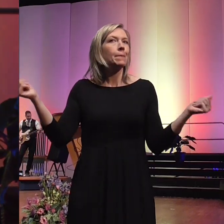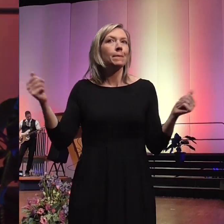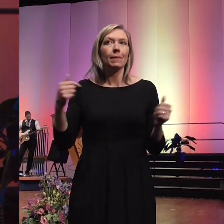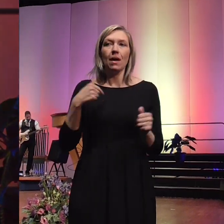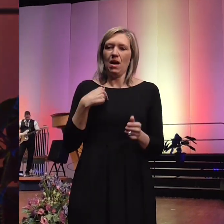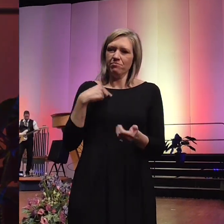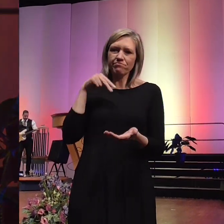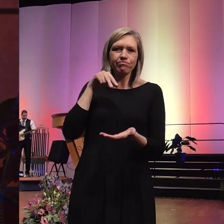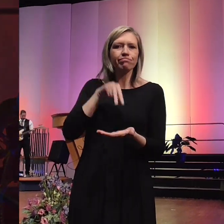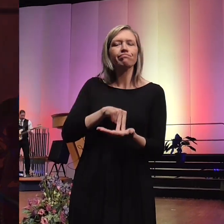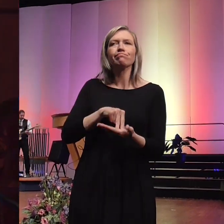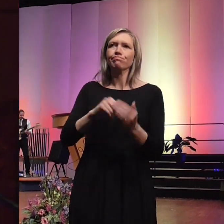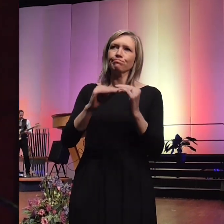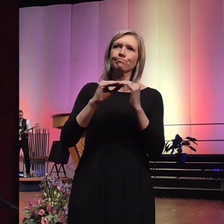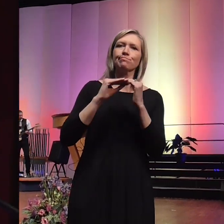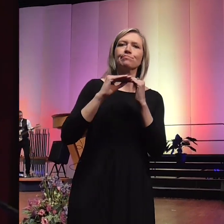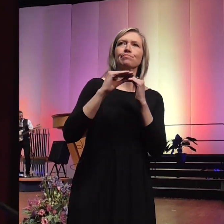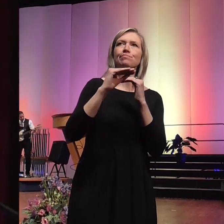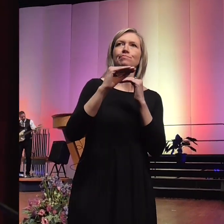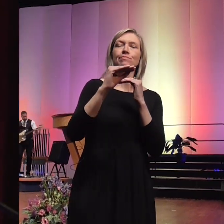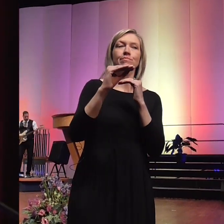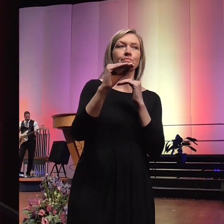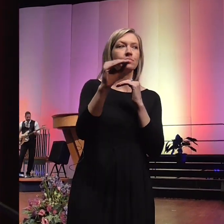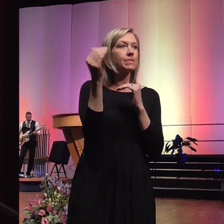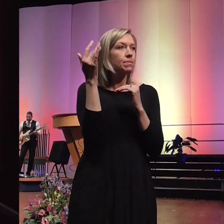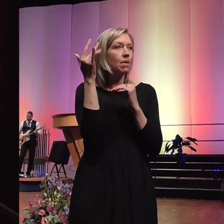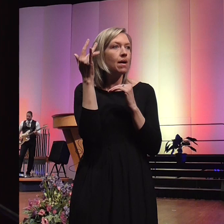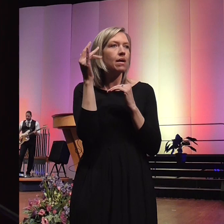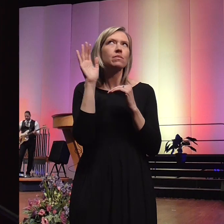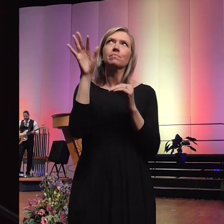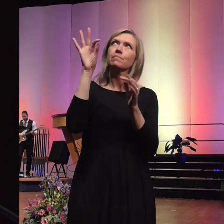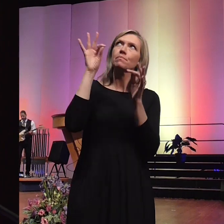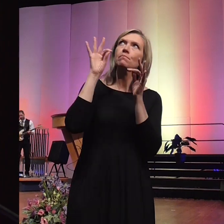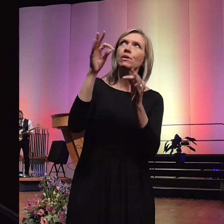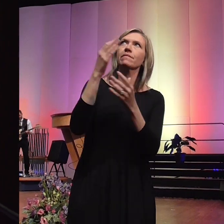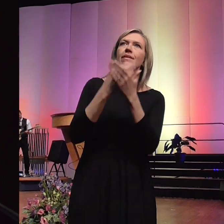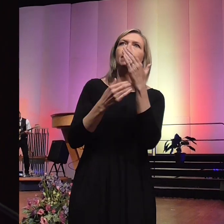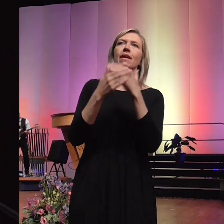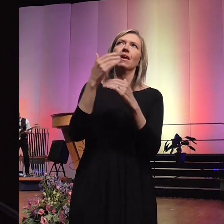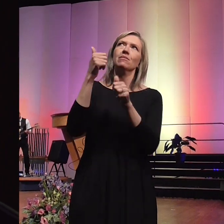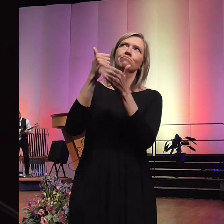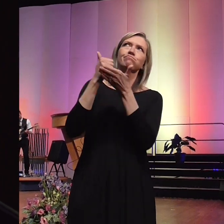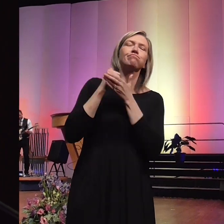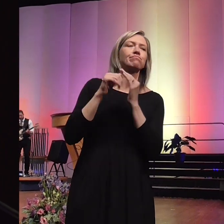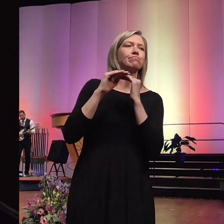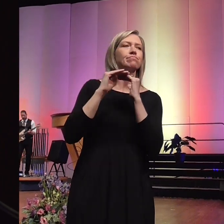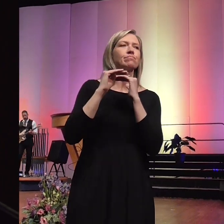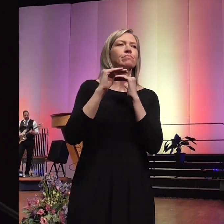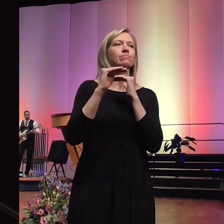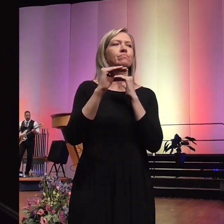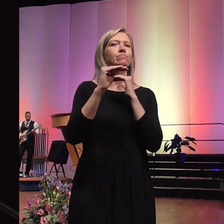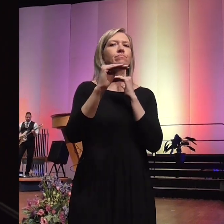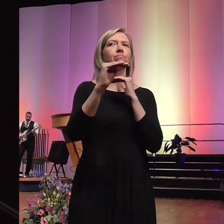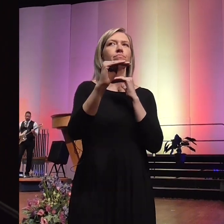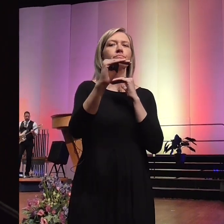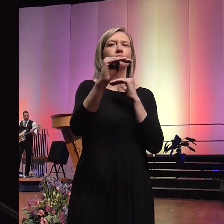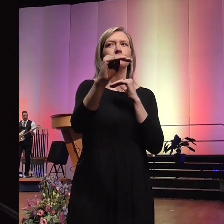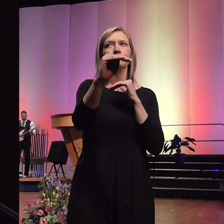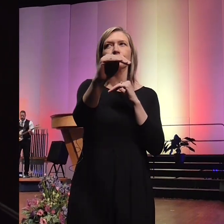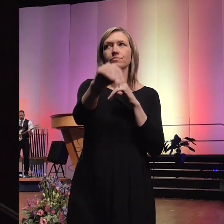but I am steadied by perfect hands.